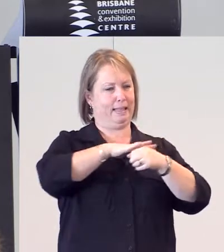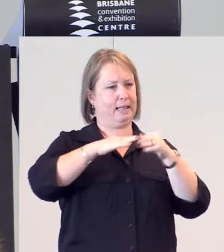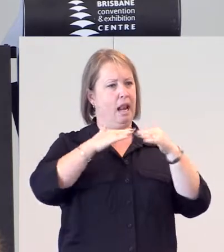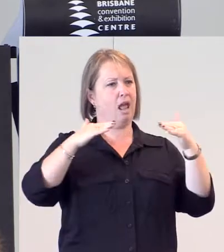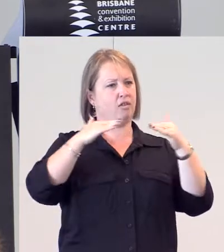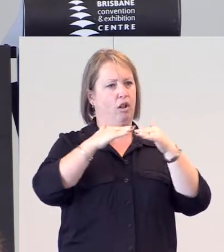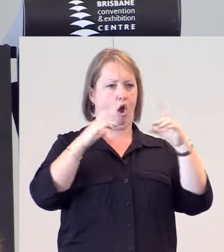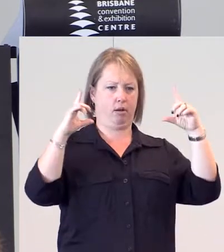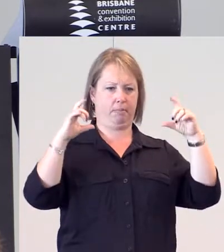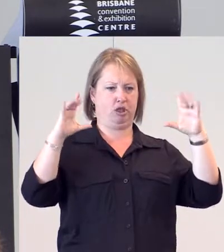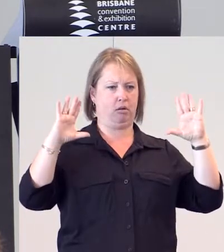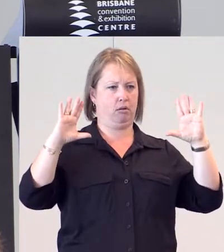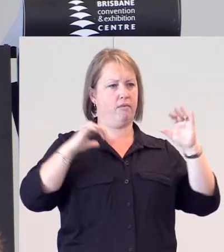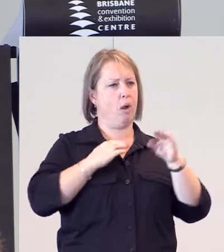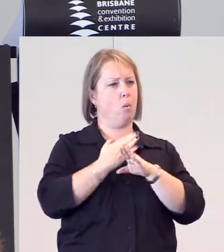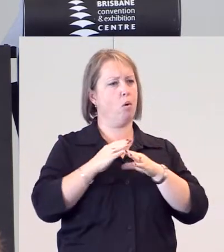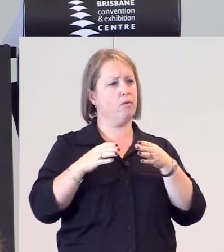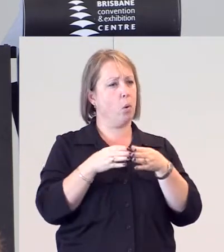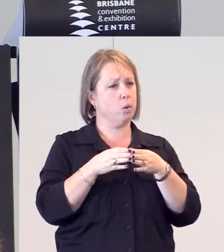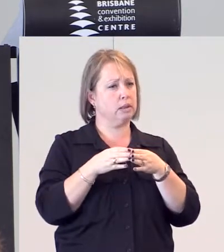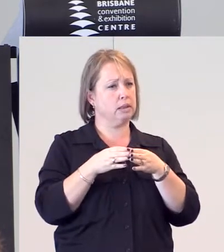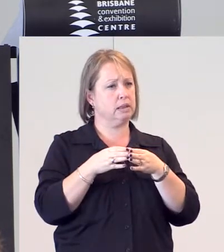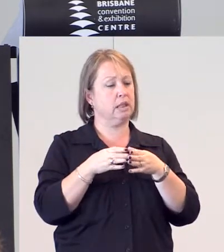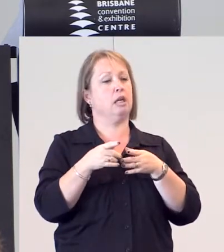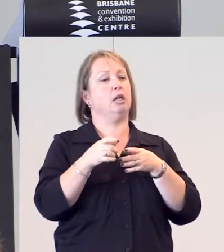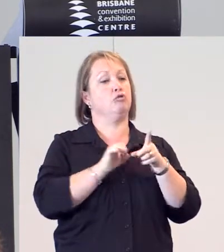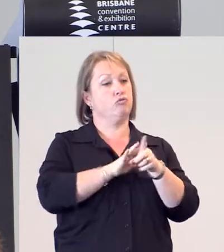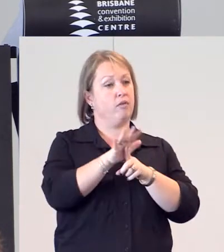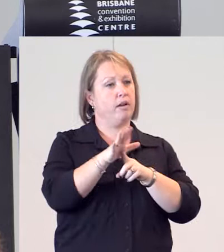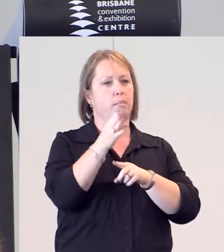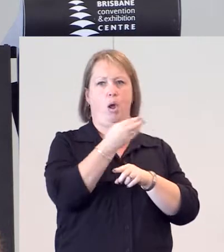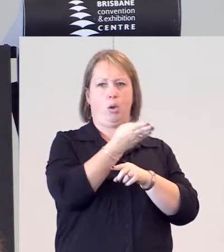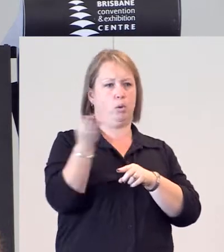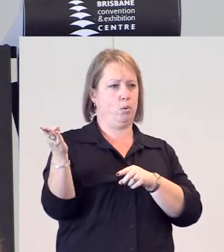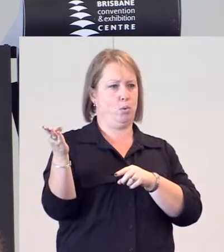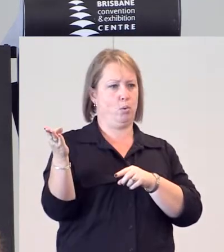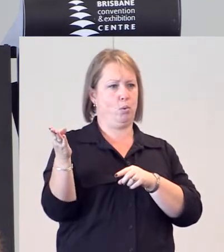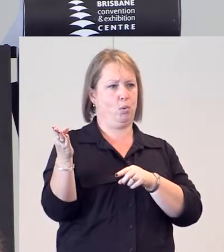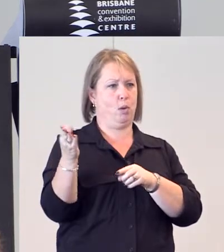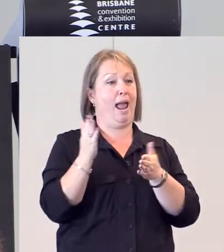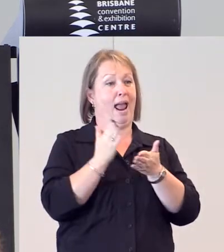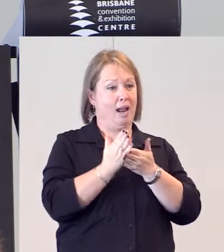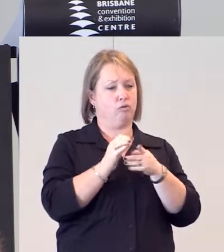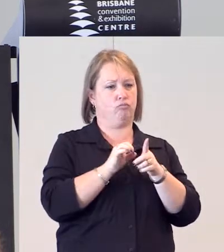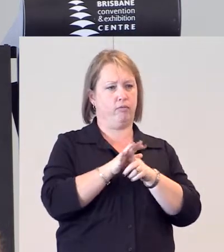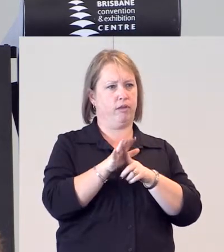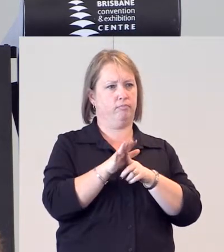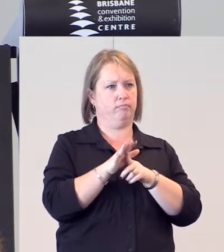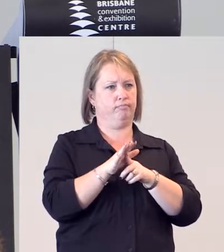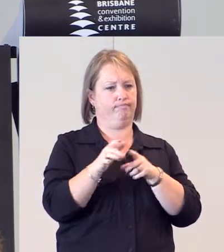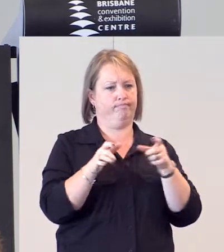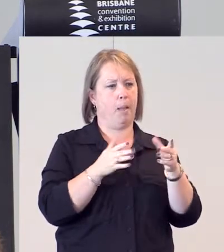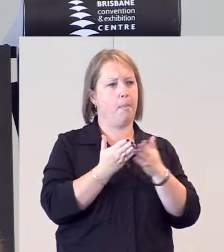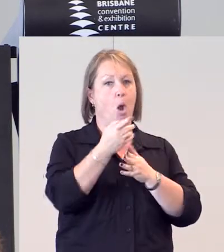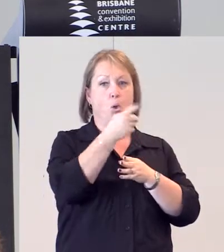of our workforce that's actually driven by you? That's actually driven by you providing a clear picture of